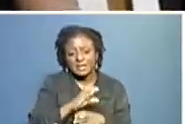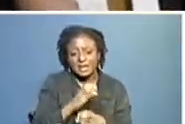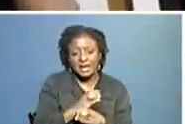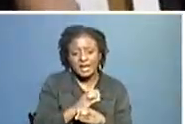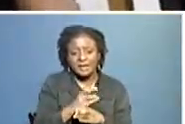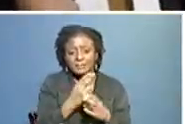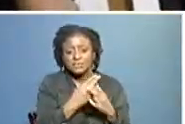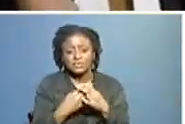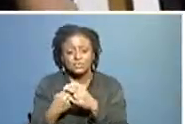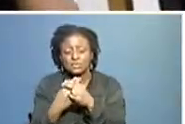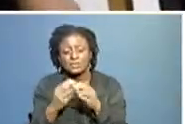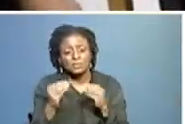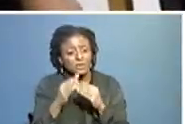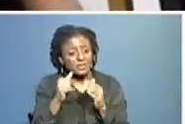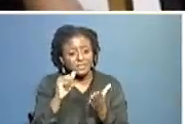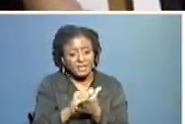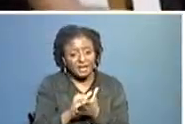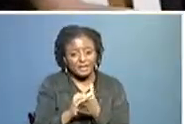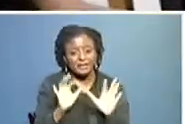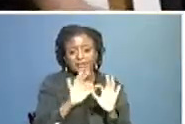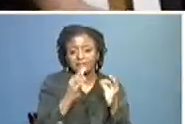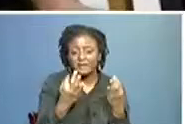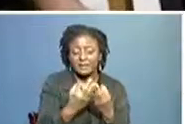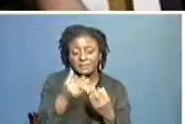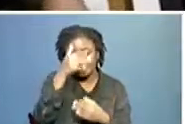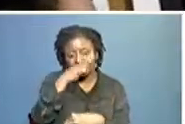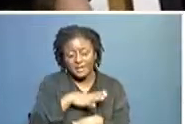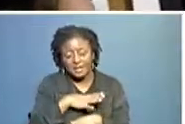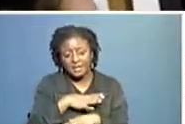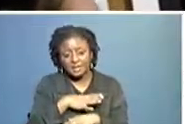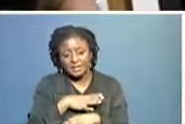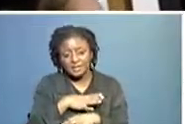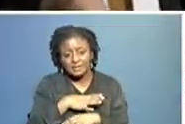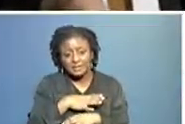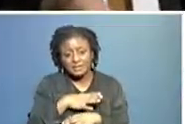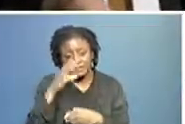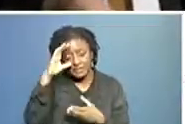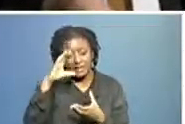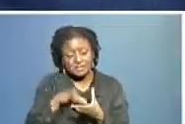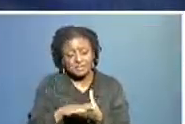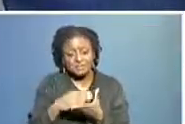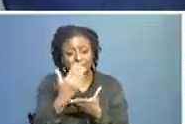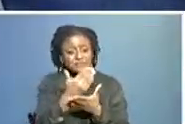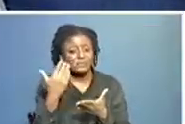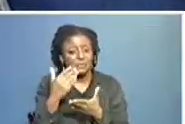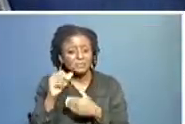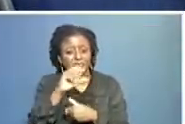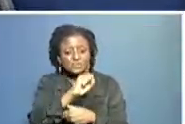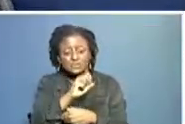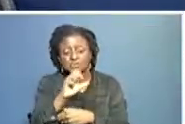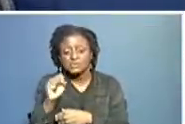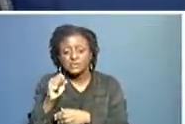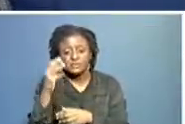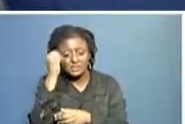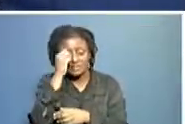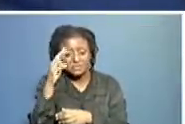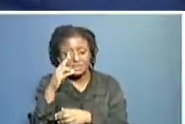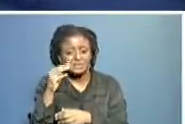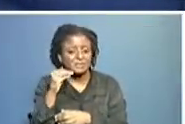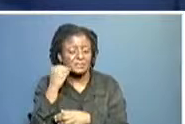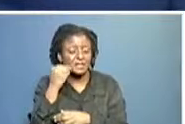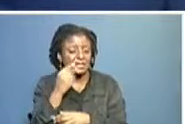that, he was a family man. The husband to former Social Services Minister Melanie Griffin, whom he served